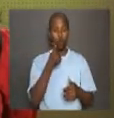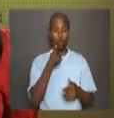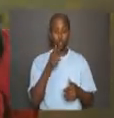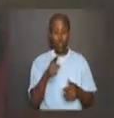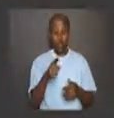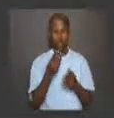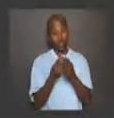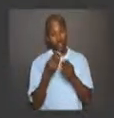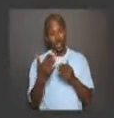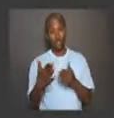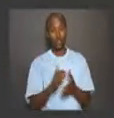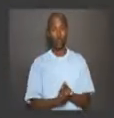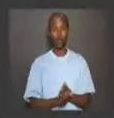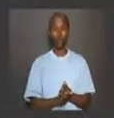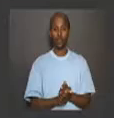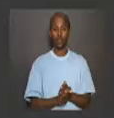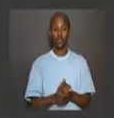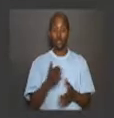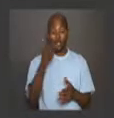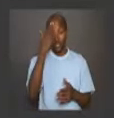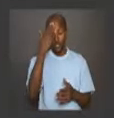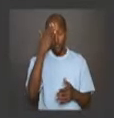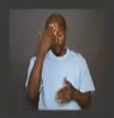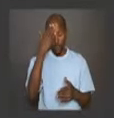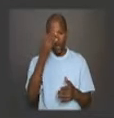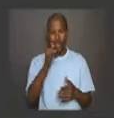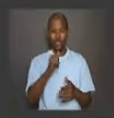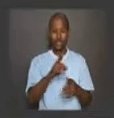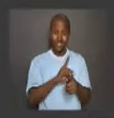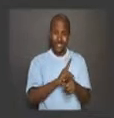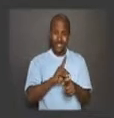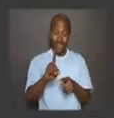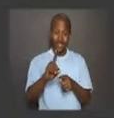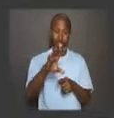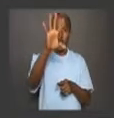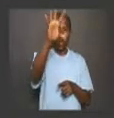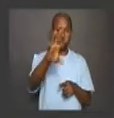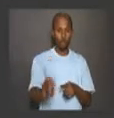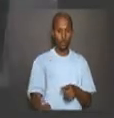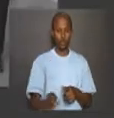sells. This is known as straight commission.